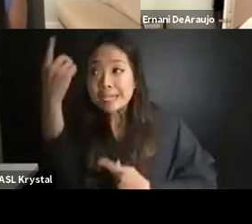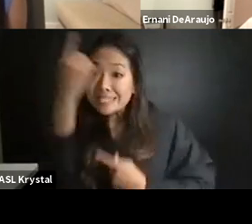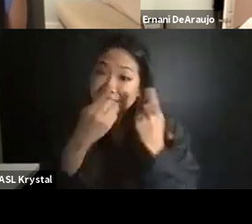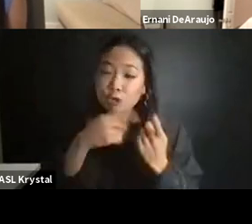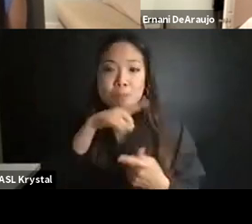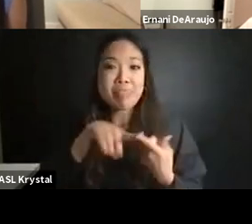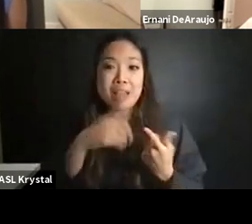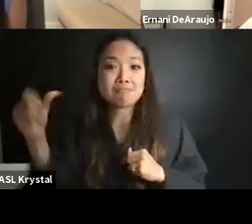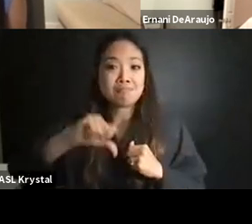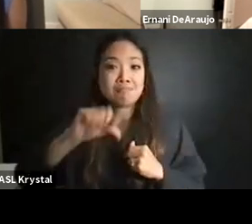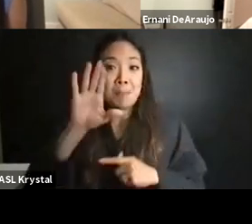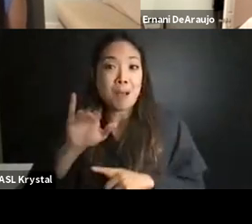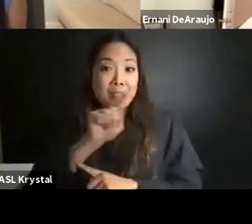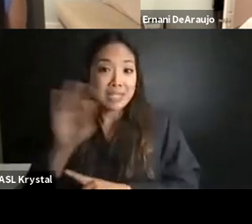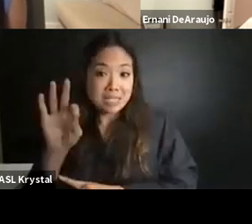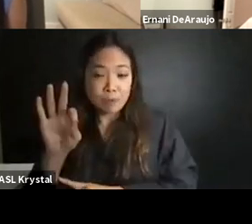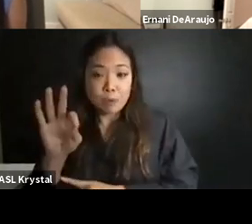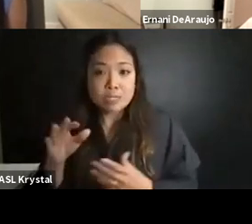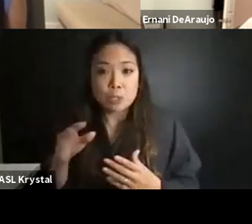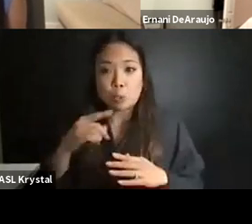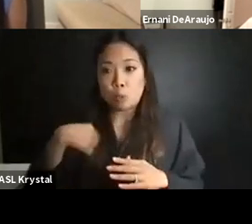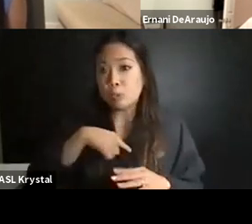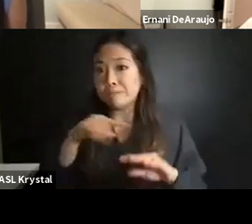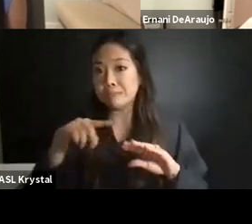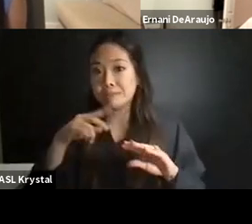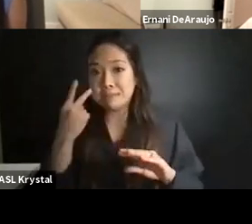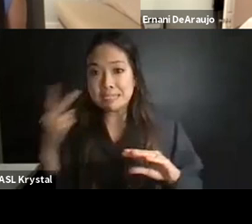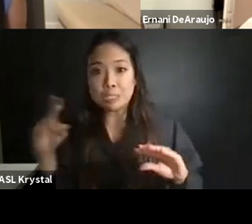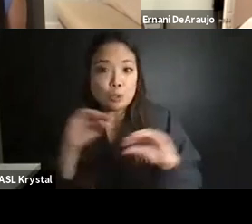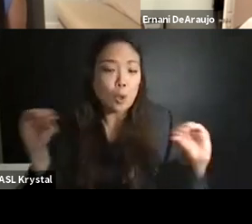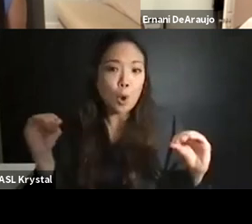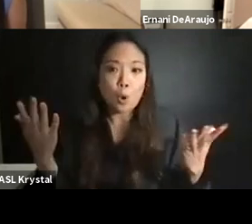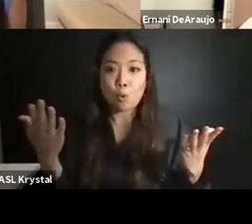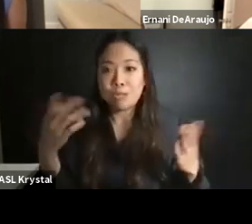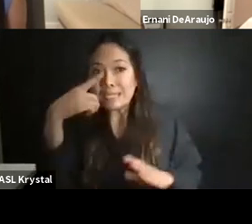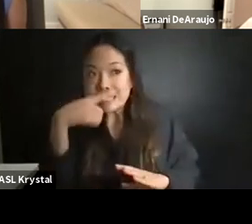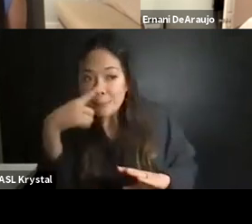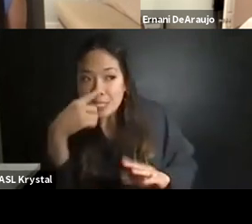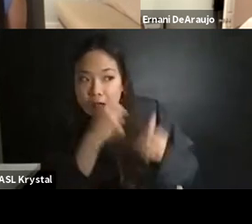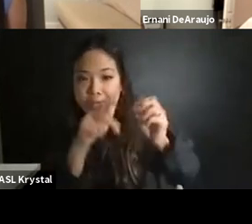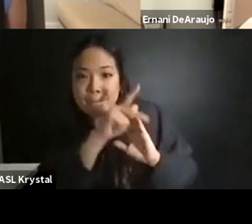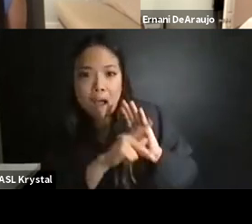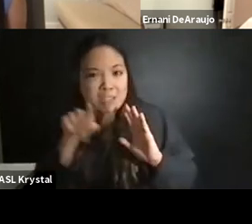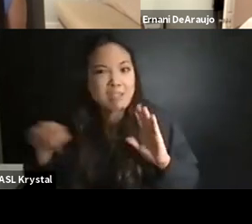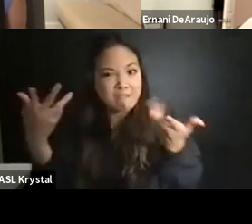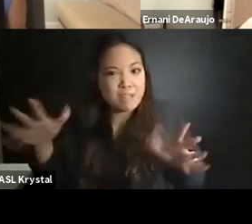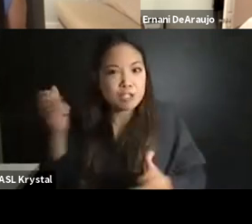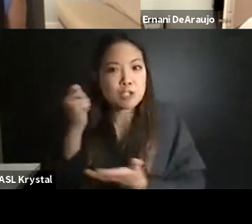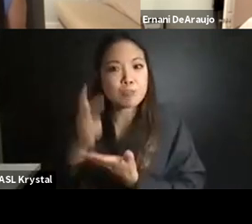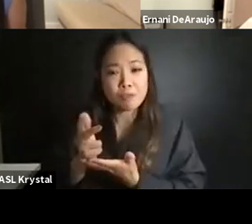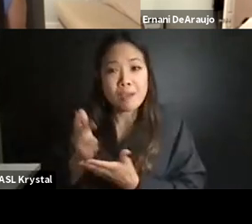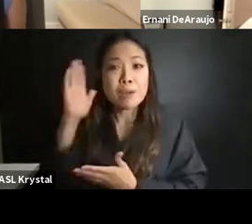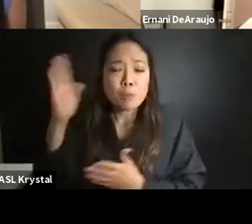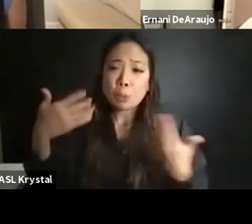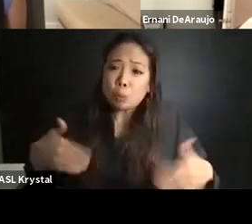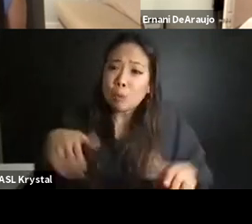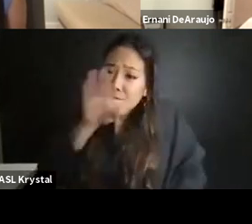still haven't seen any simulations under the policy that the committee actually approved and i think it will be a tremendous source of frustration for a lot of bps